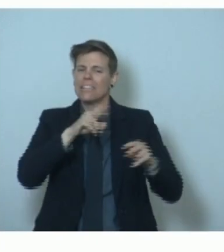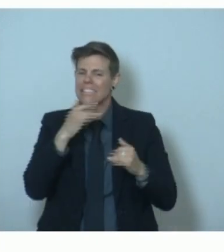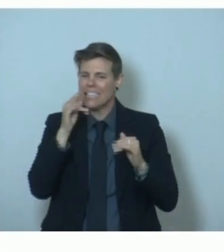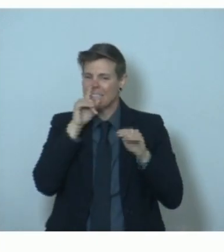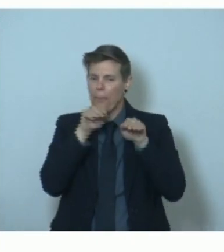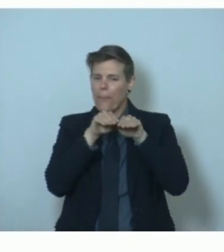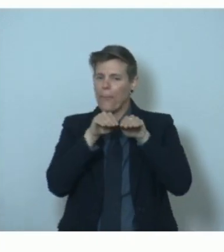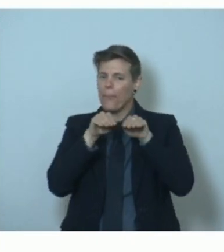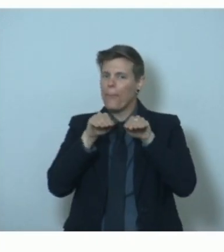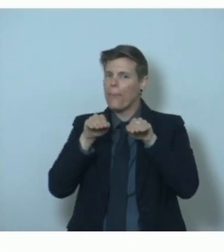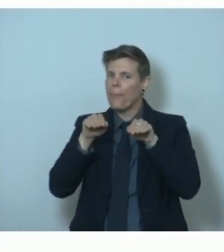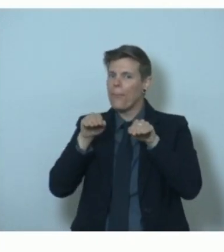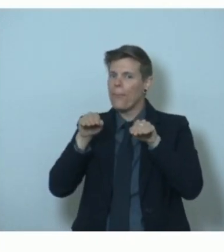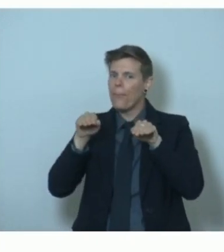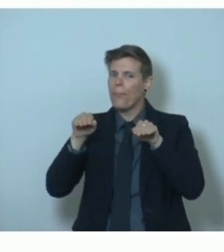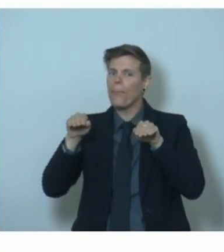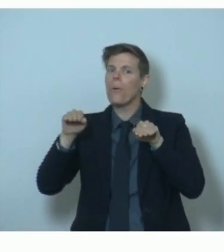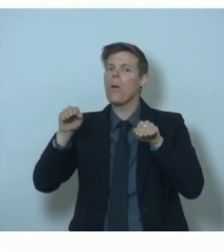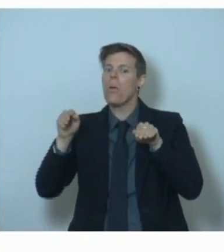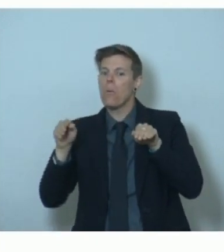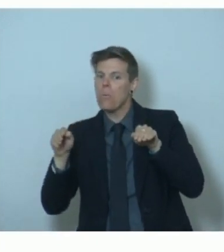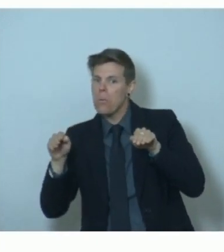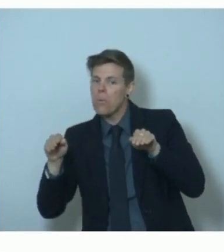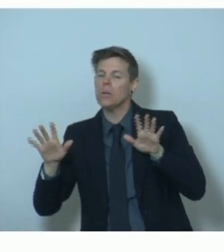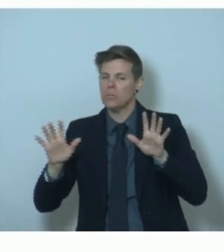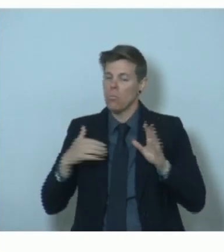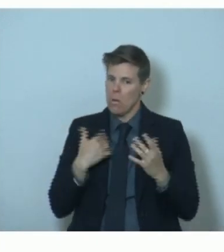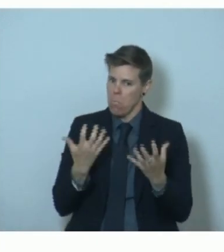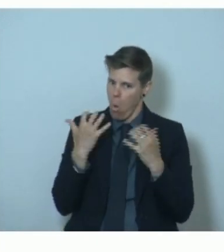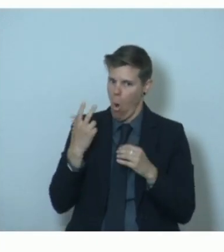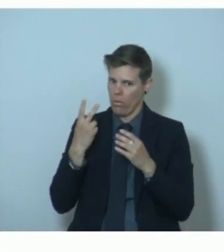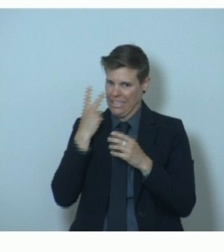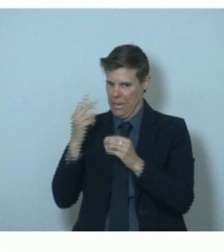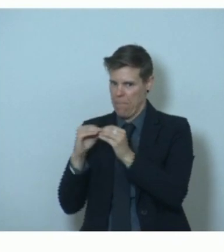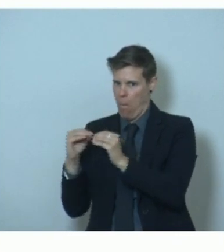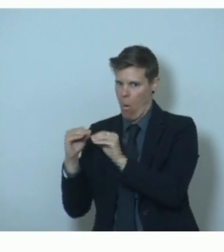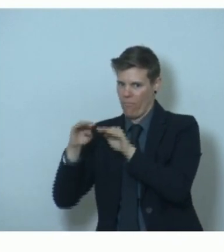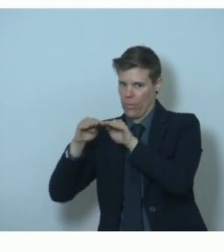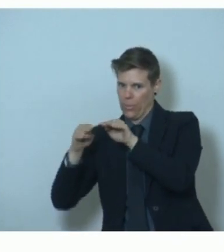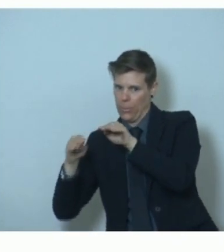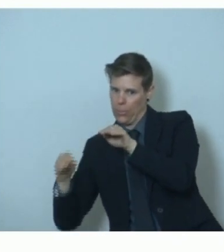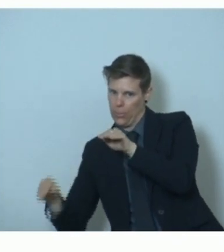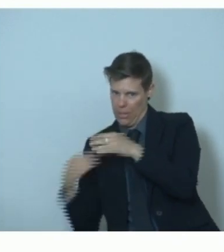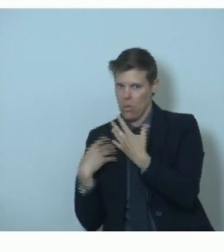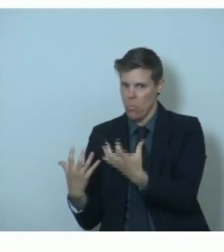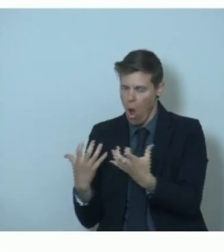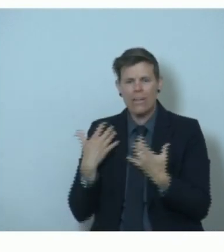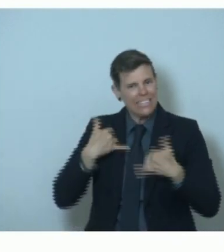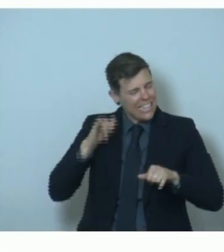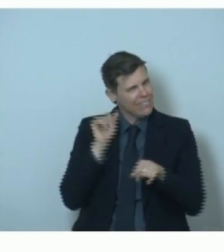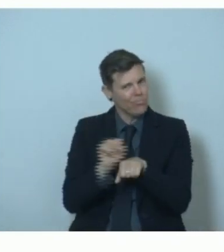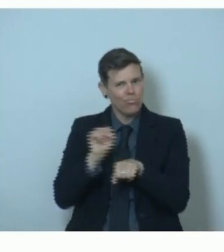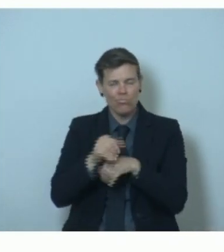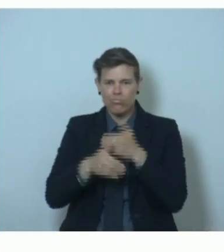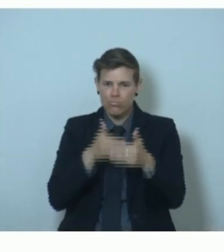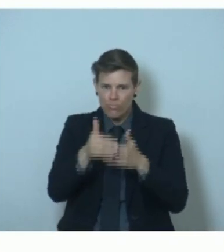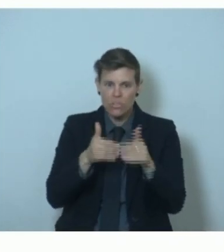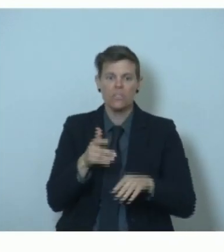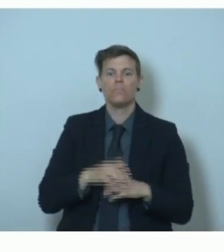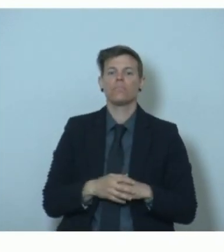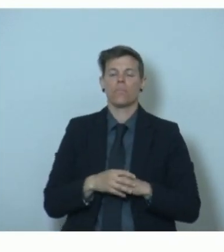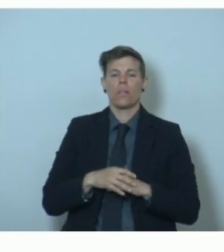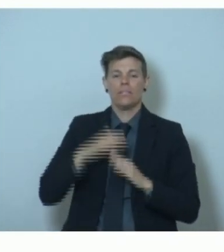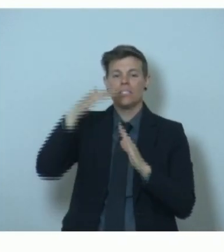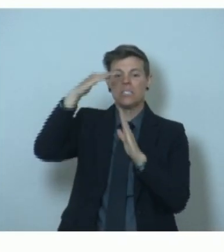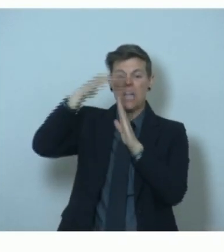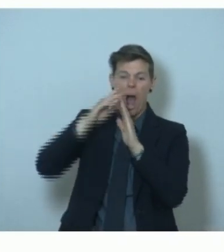back down. So good progress going up to the top blue dotted line, which is all of New Mexico. You